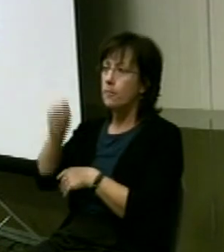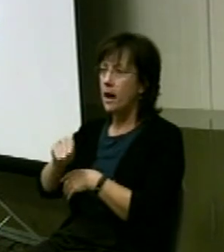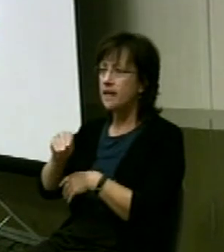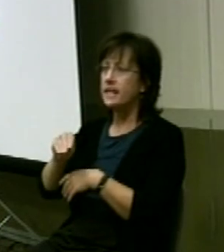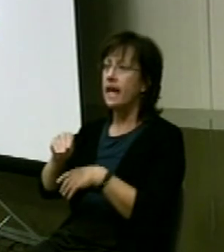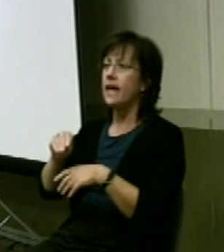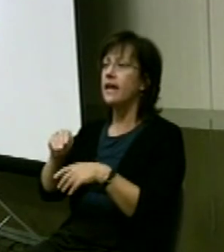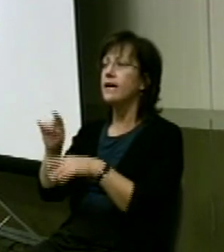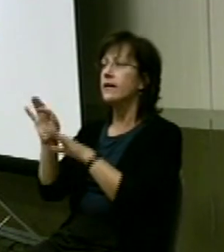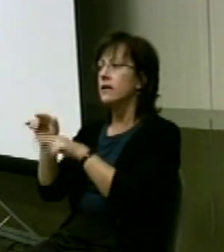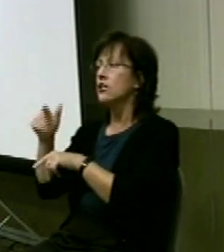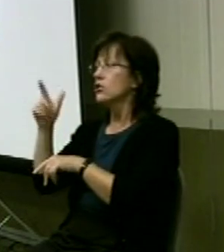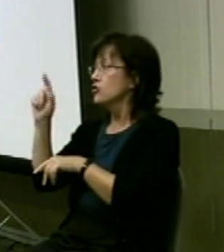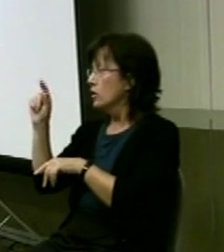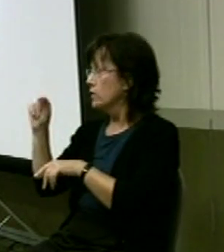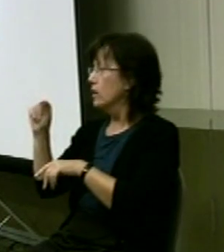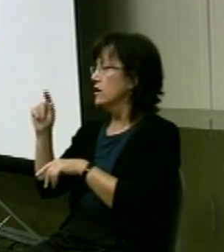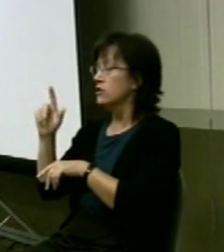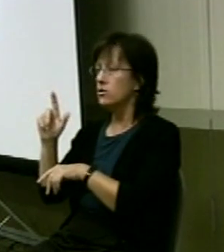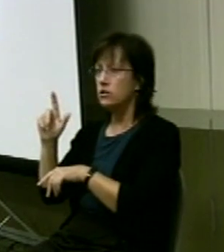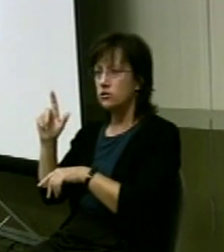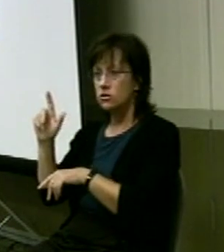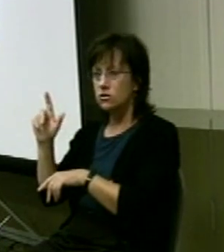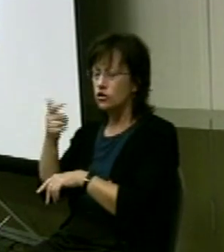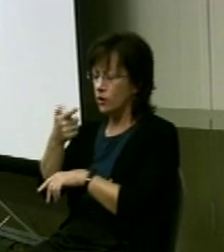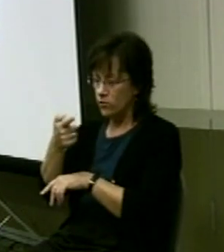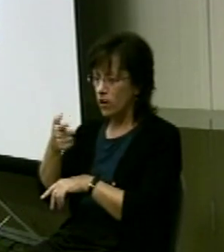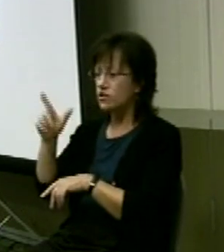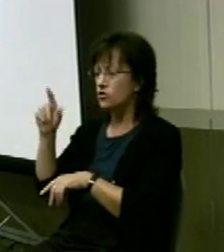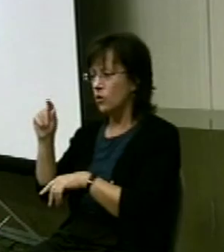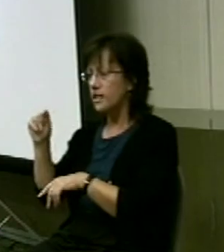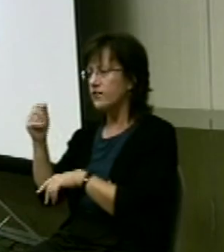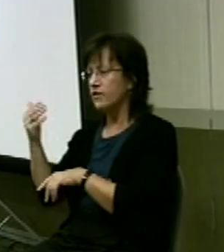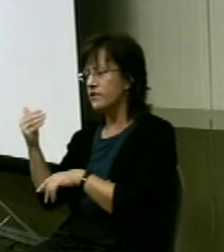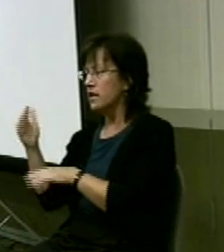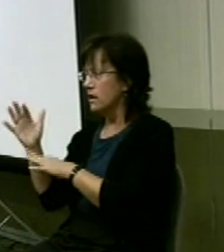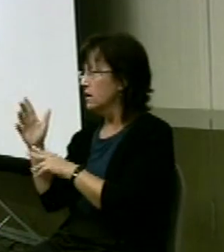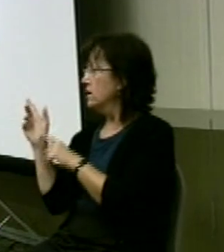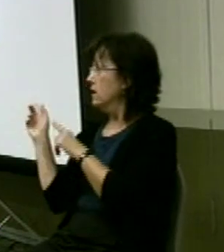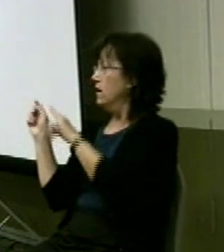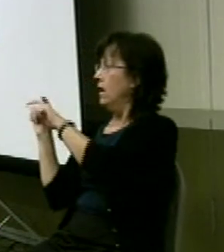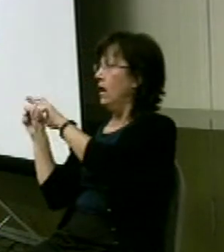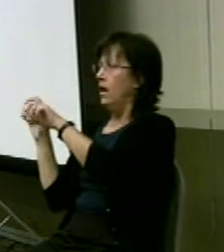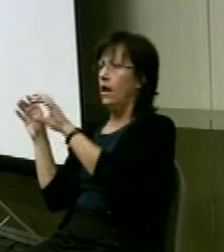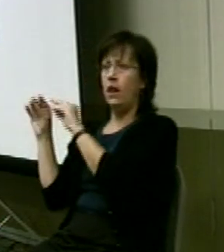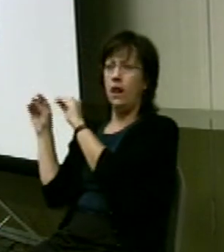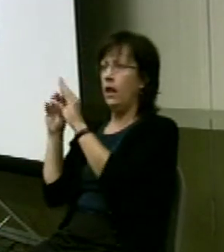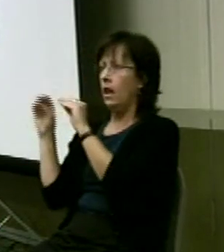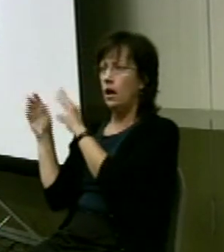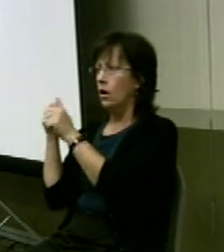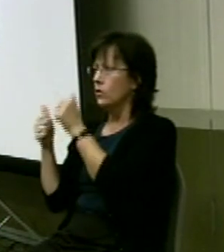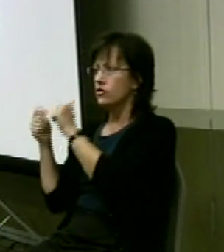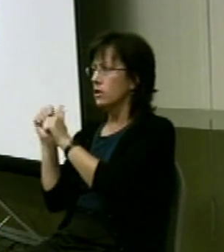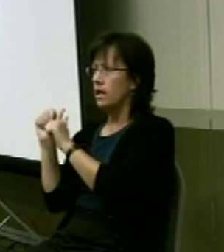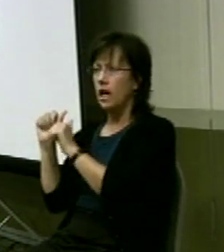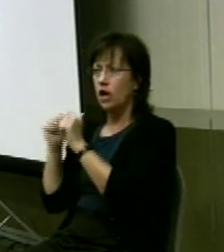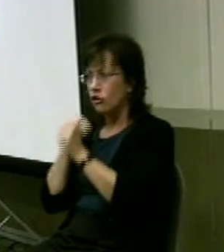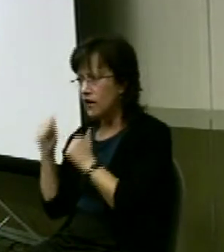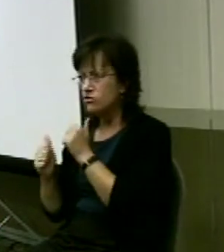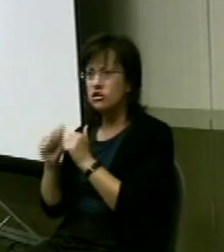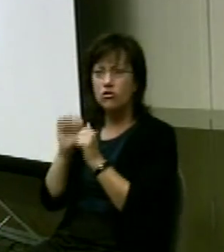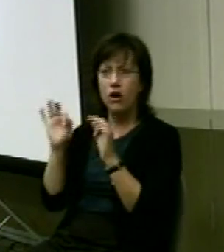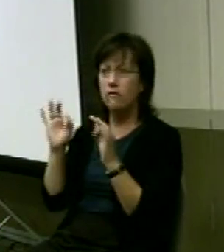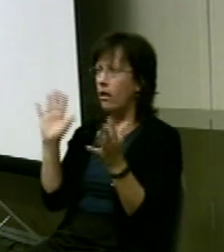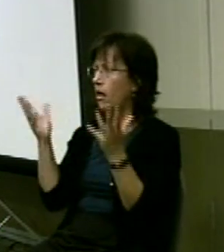Monday, you're going to go 21, then 20, then 15, then 13, then 6. wait, but are we just doing aggression or off task? Just doing off